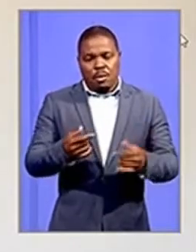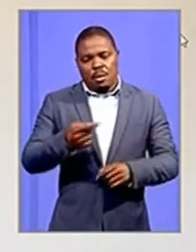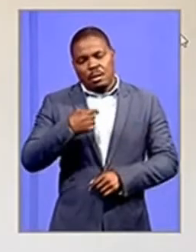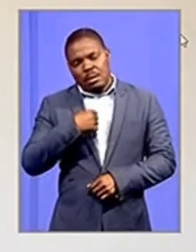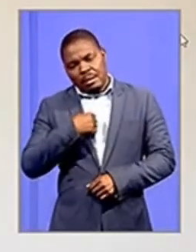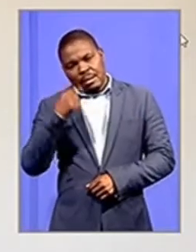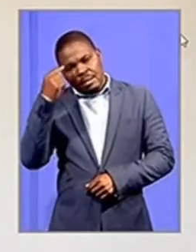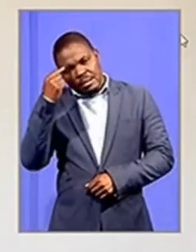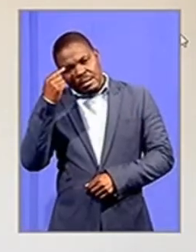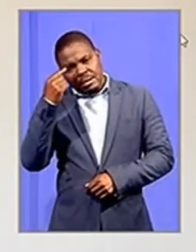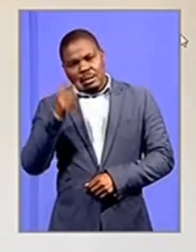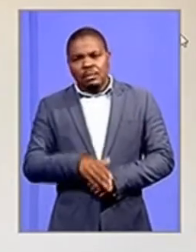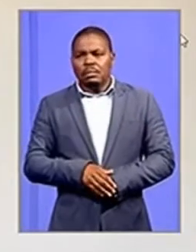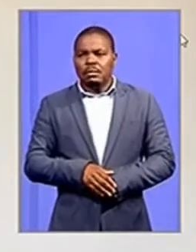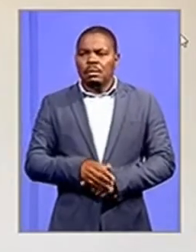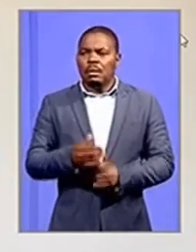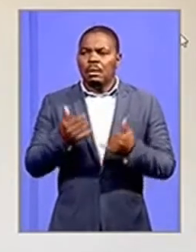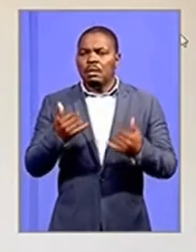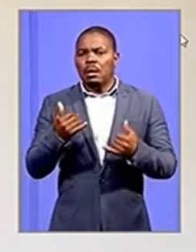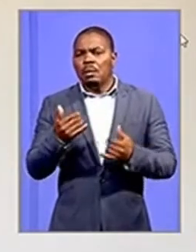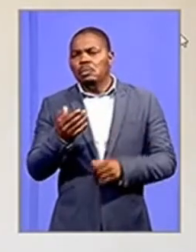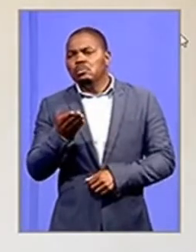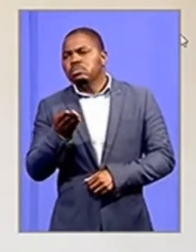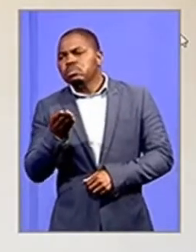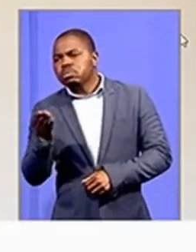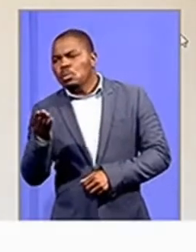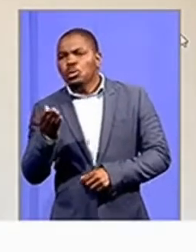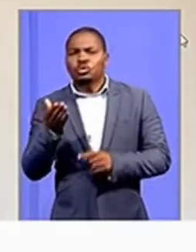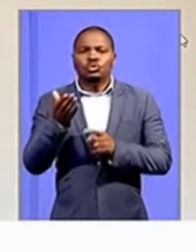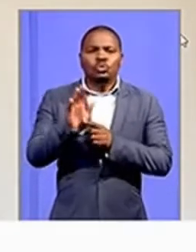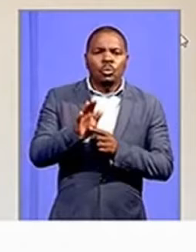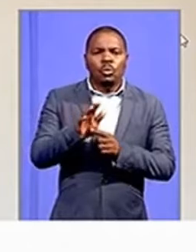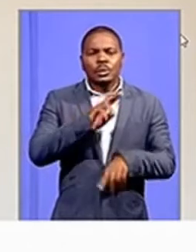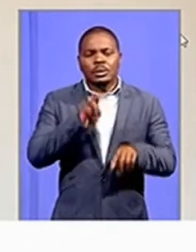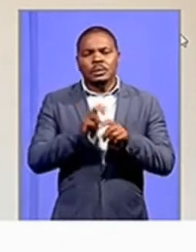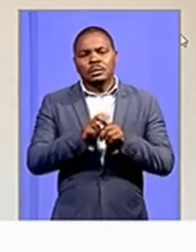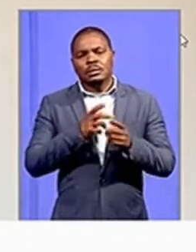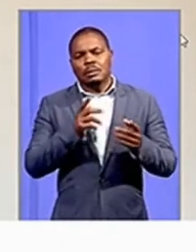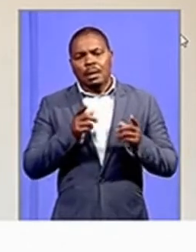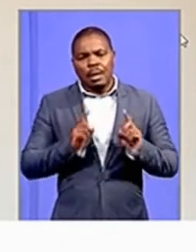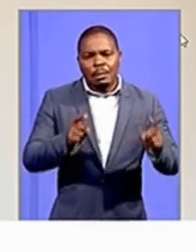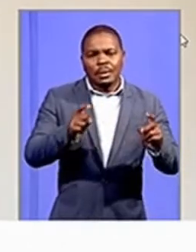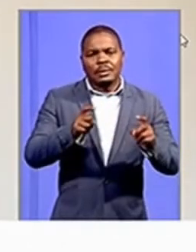think there is an indication that there should be a state of emergency.